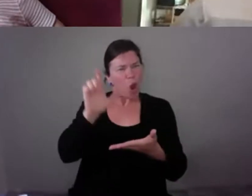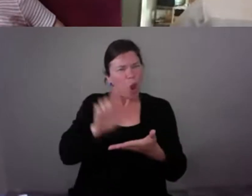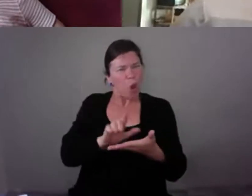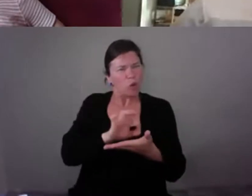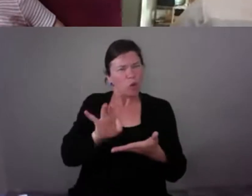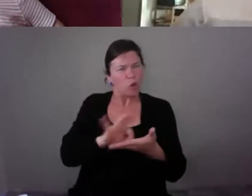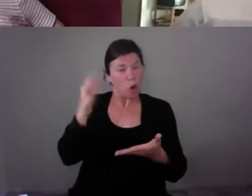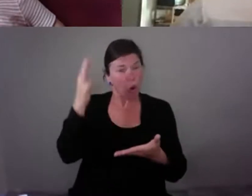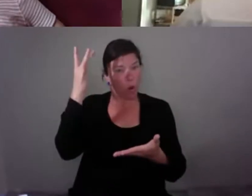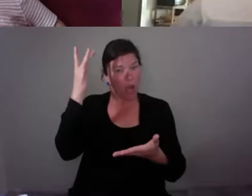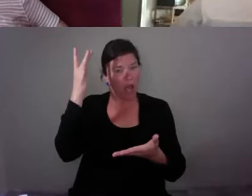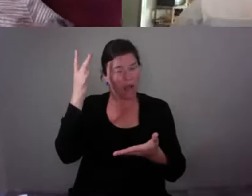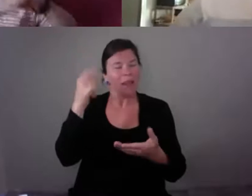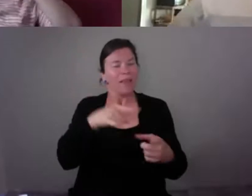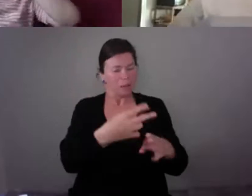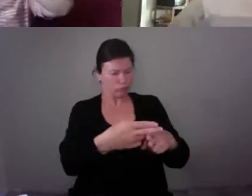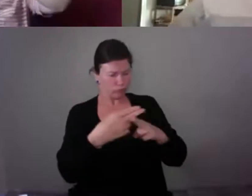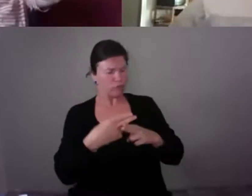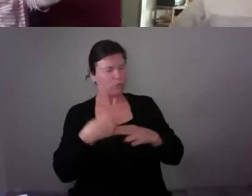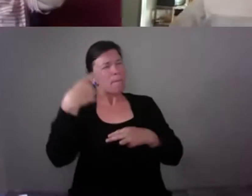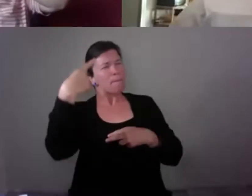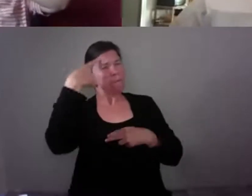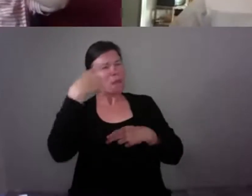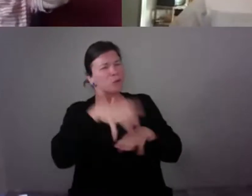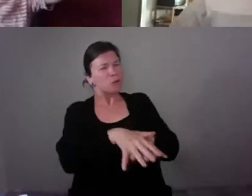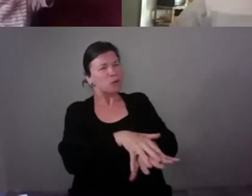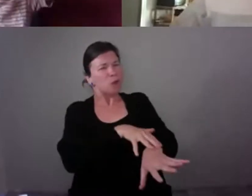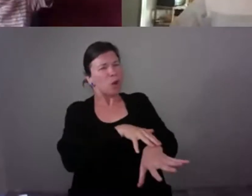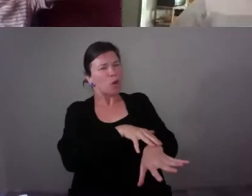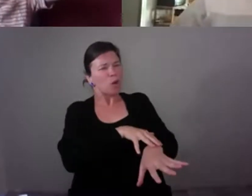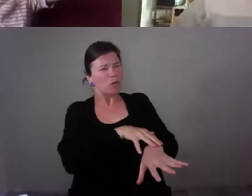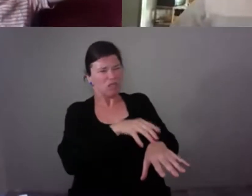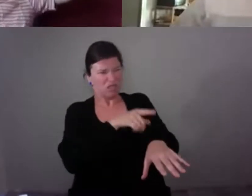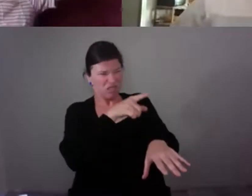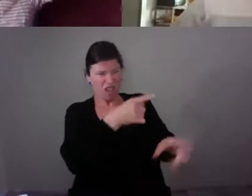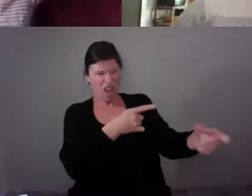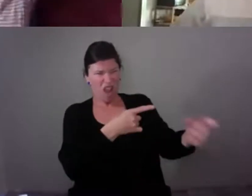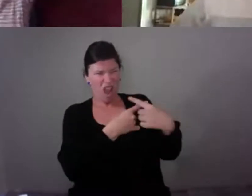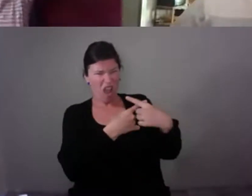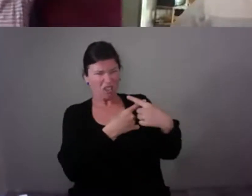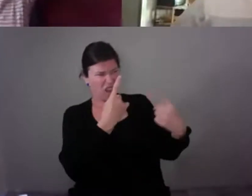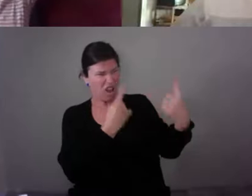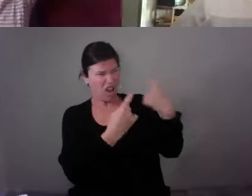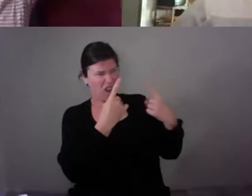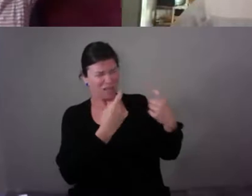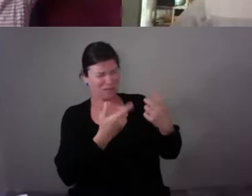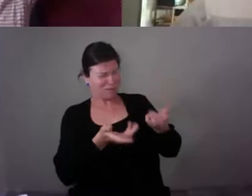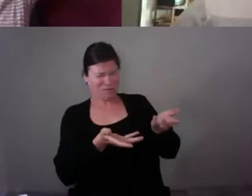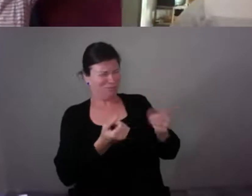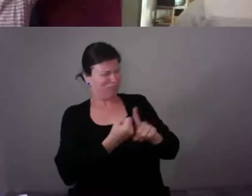was, mentally slow Yeah. because they had asked questions that I had no